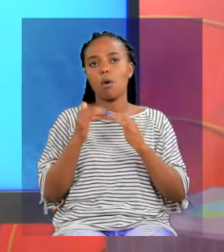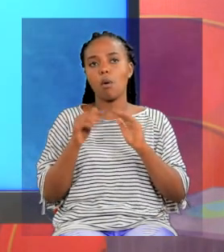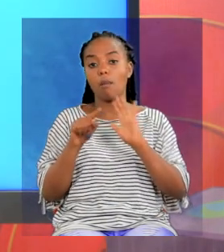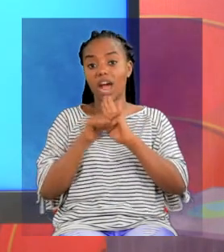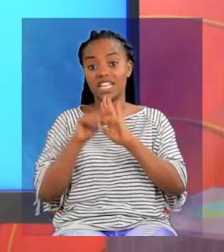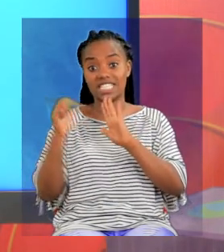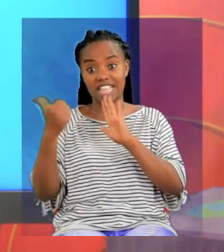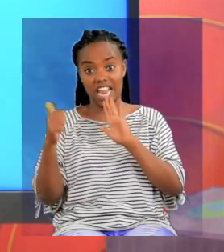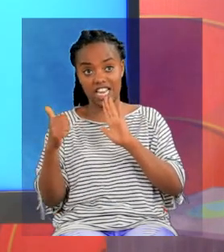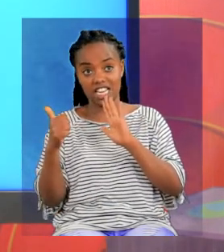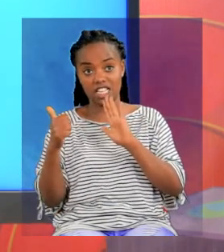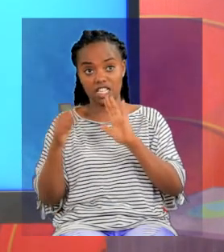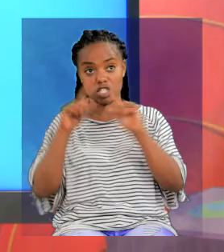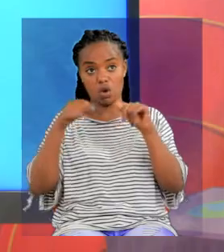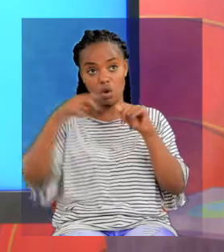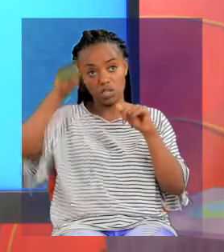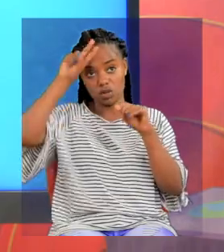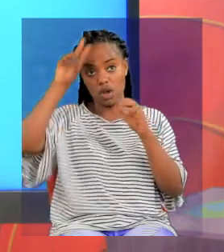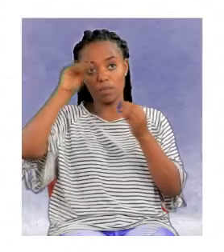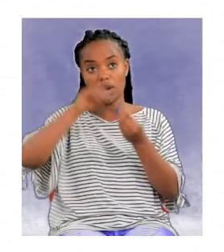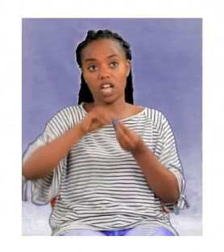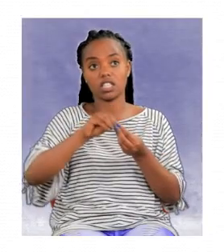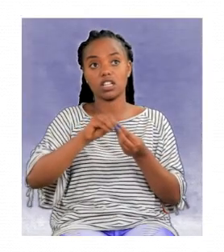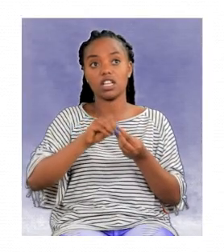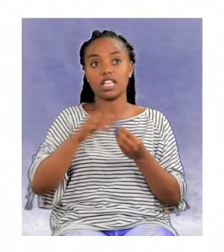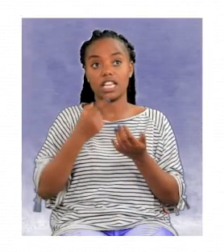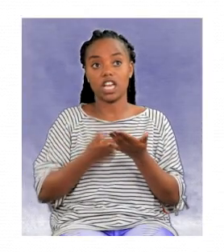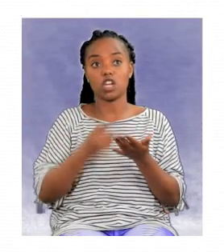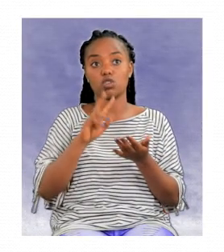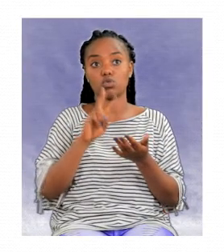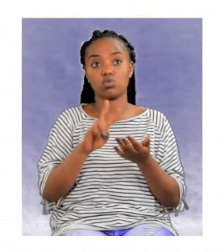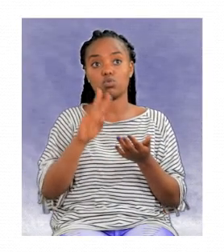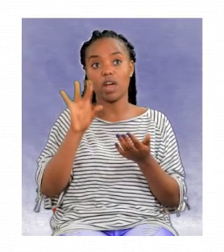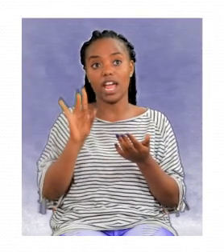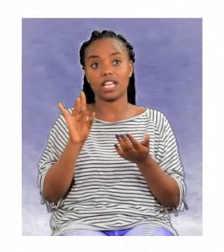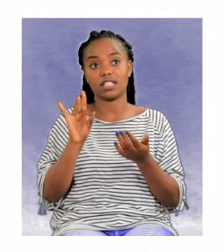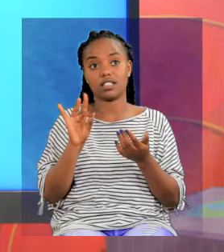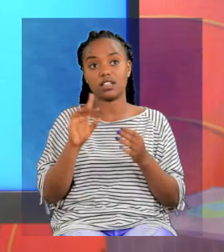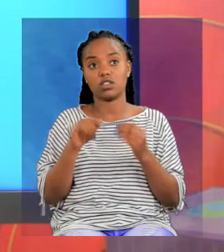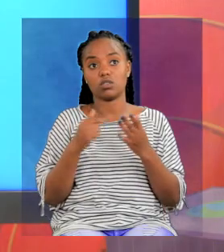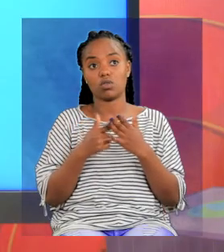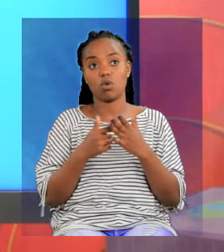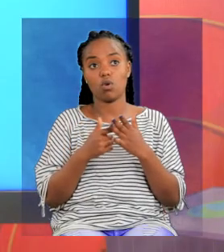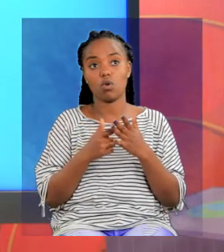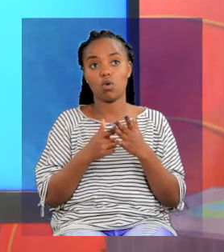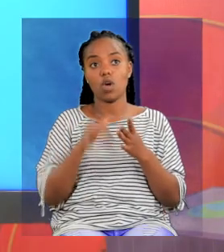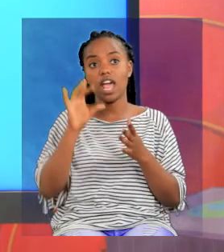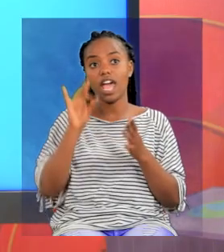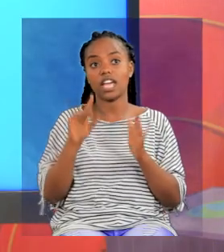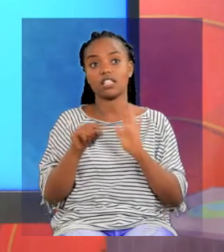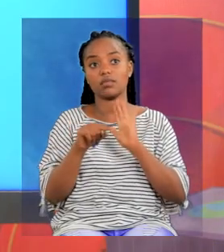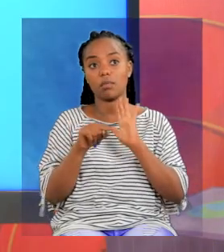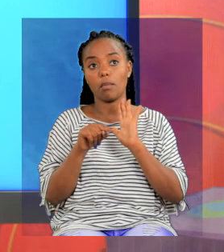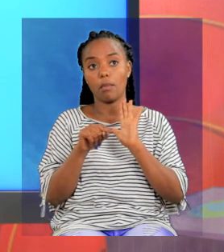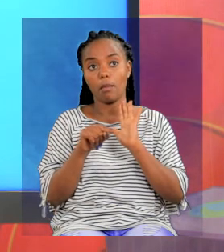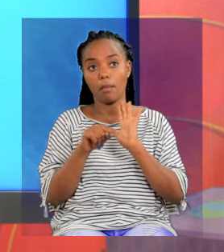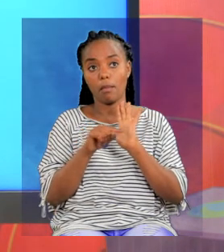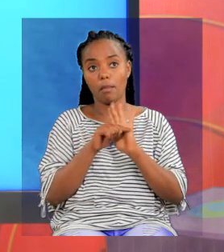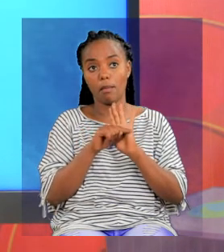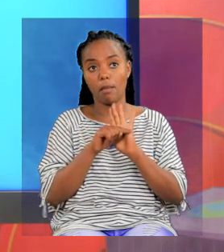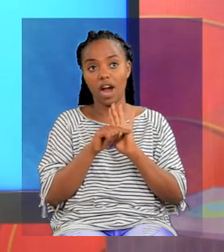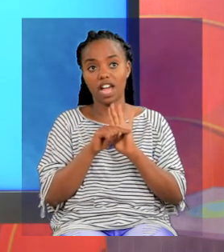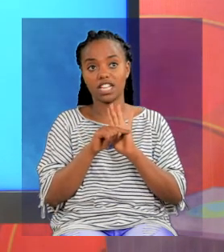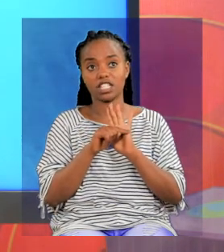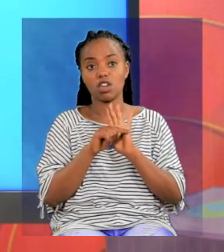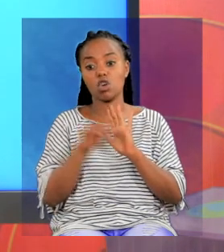It is 5 minus 10 squared. Plus, here we have 2 8s, so 8 minus this 8, how far